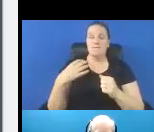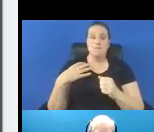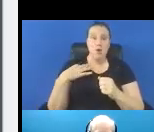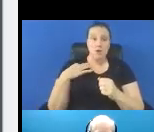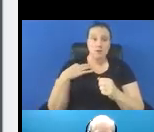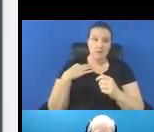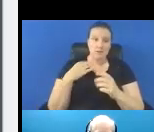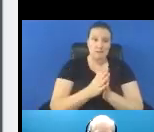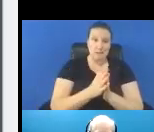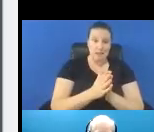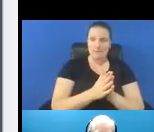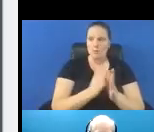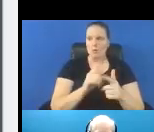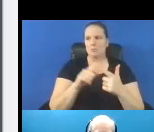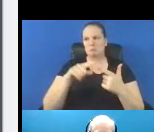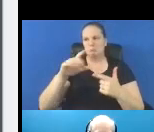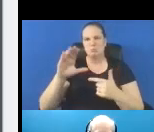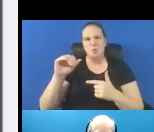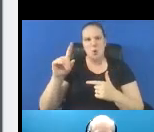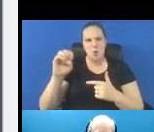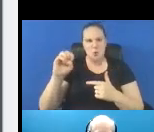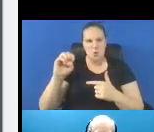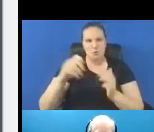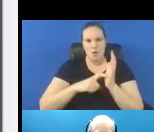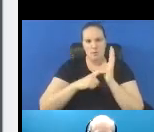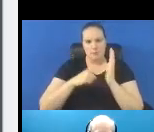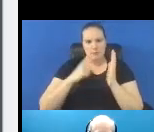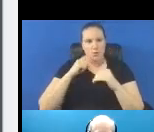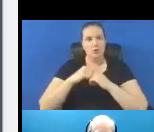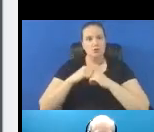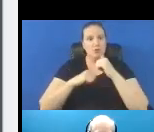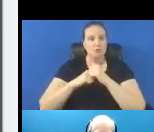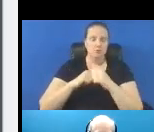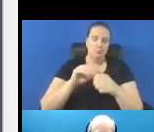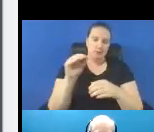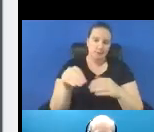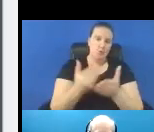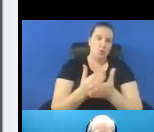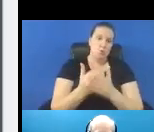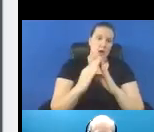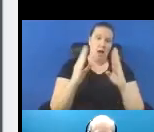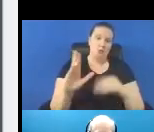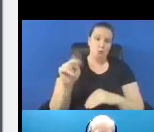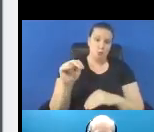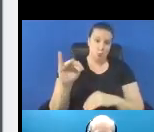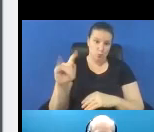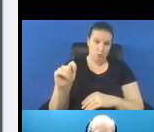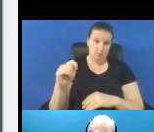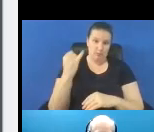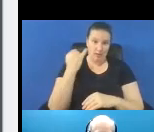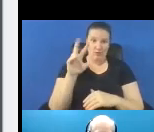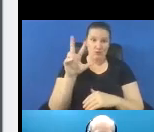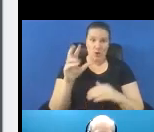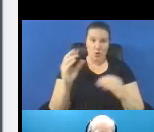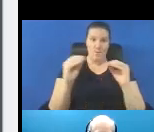or requirements, code requirements for the construction of a percentage of new housing units, such as when there are 3 or more